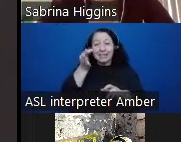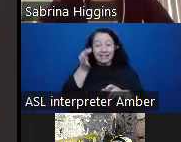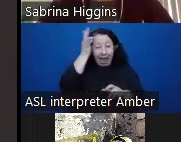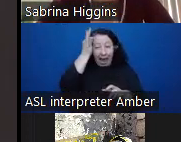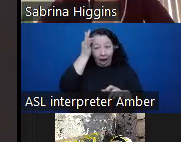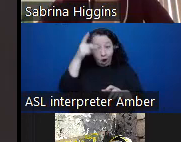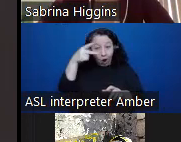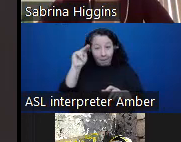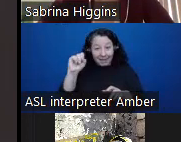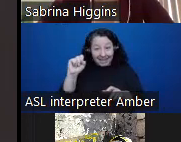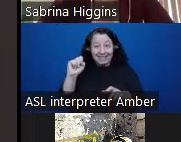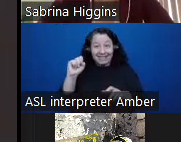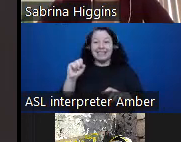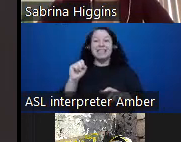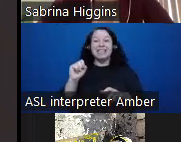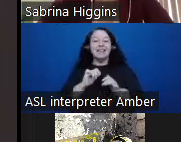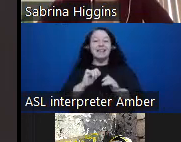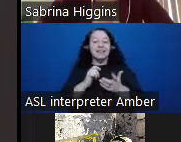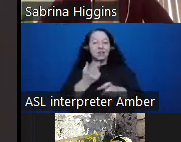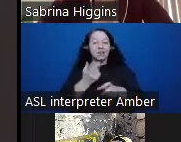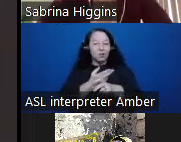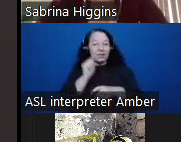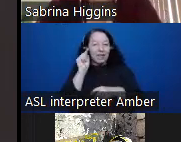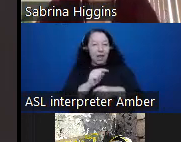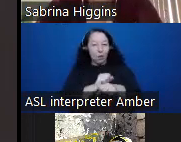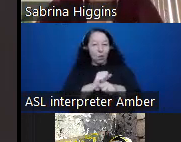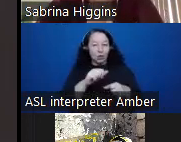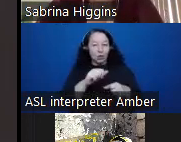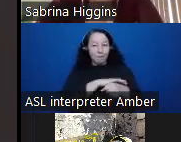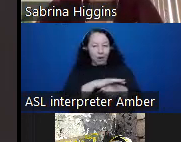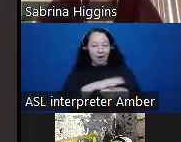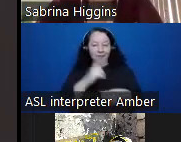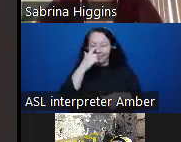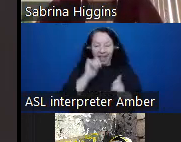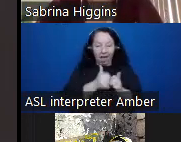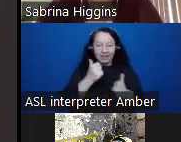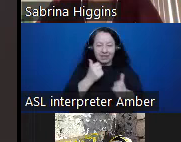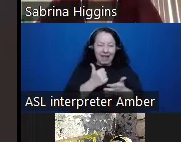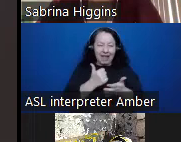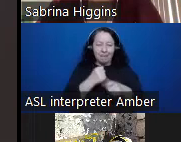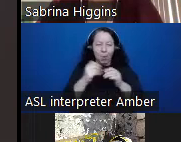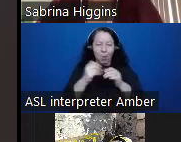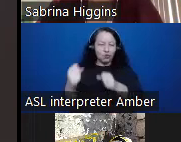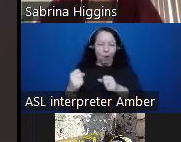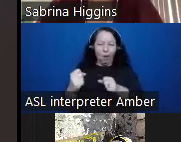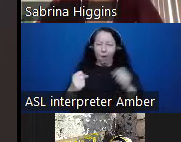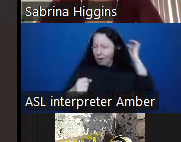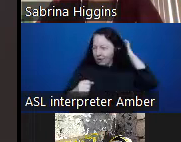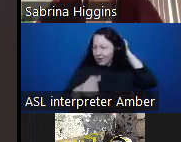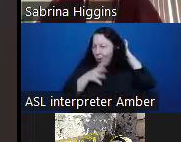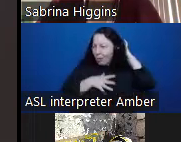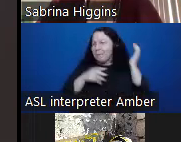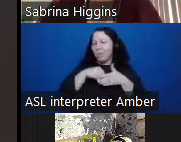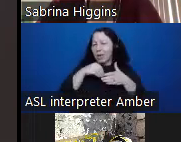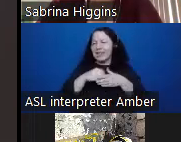in antiquity? Yes, so I'm still finalizing. The book is going to go in, as I tell my